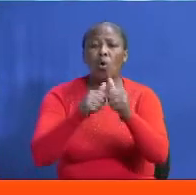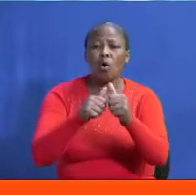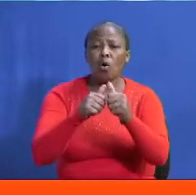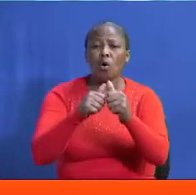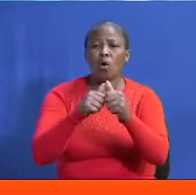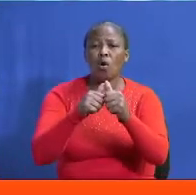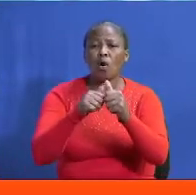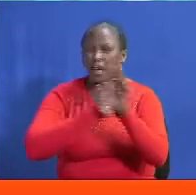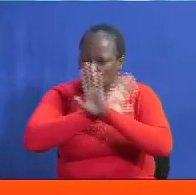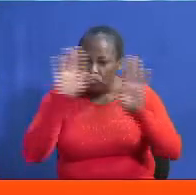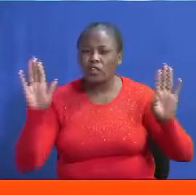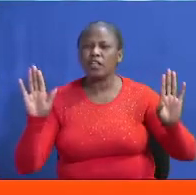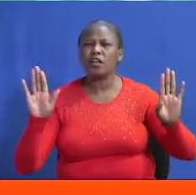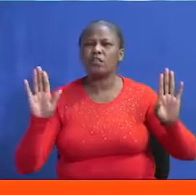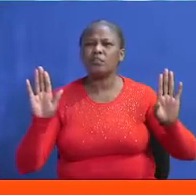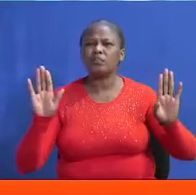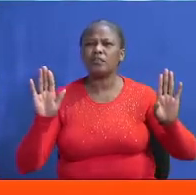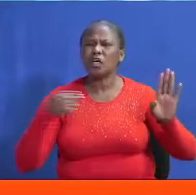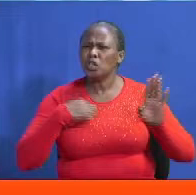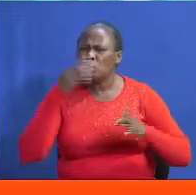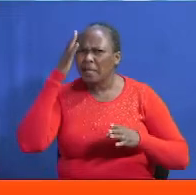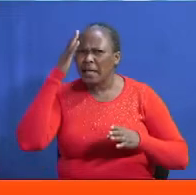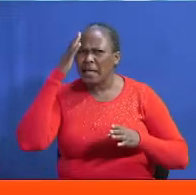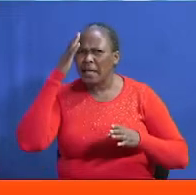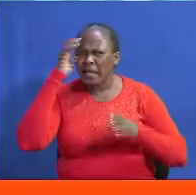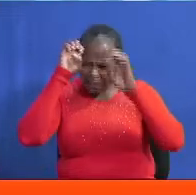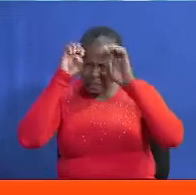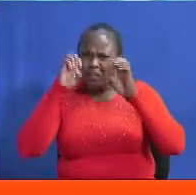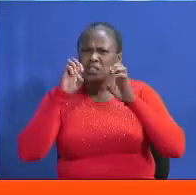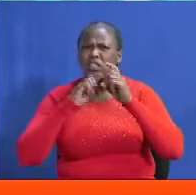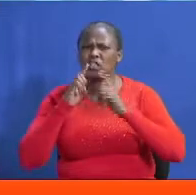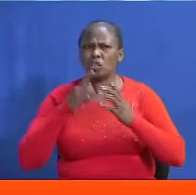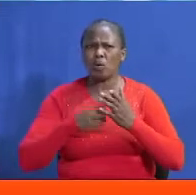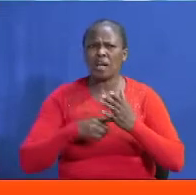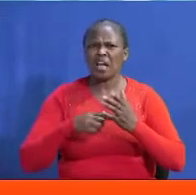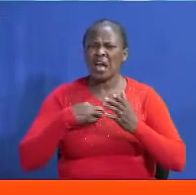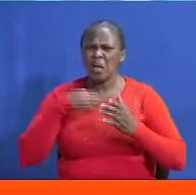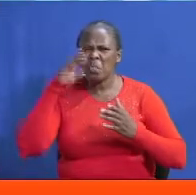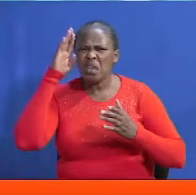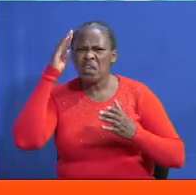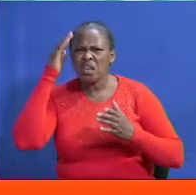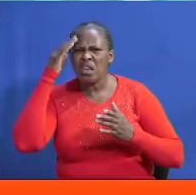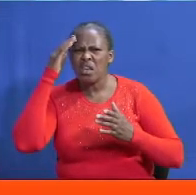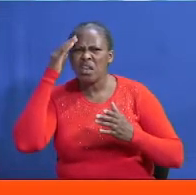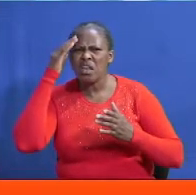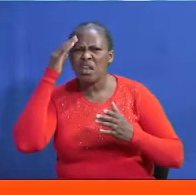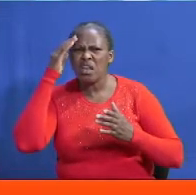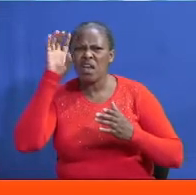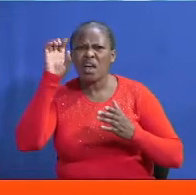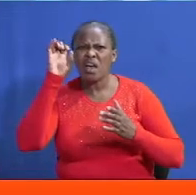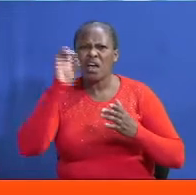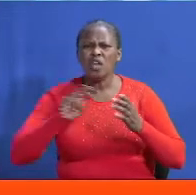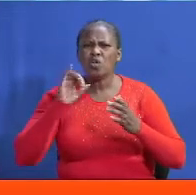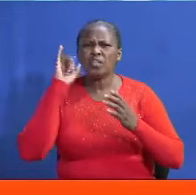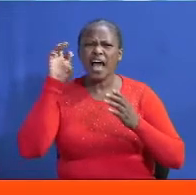So I think to use the IEBC as a reference point, we need